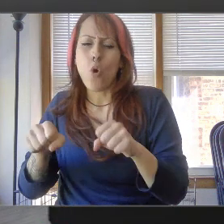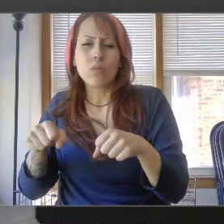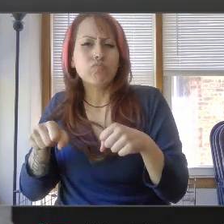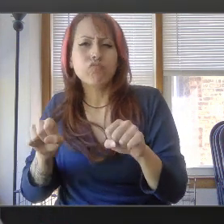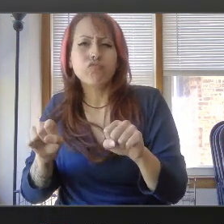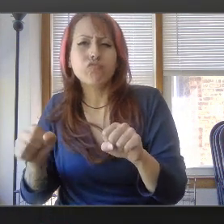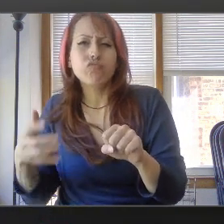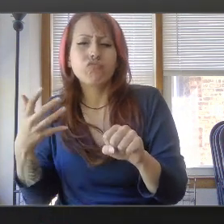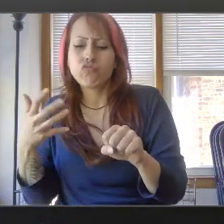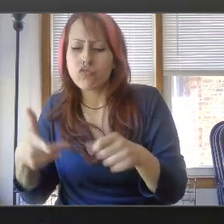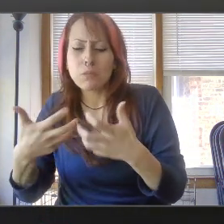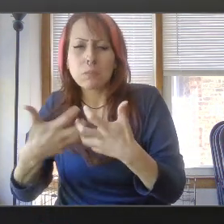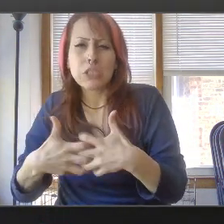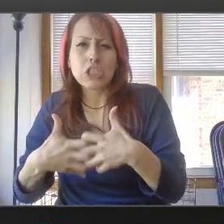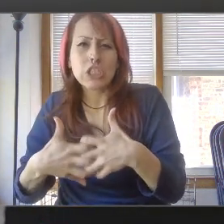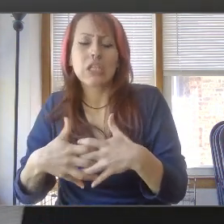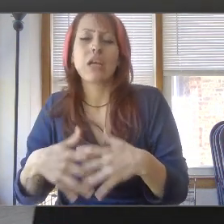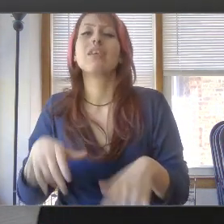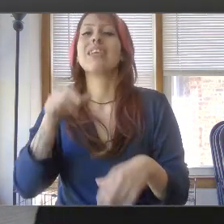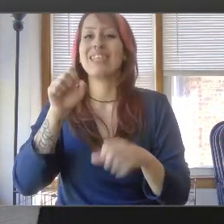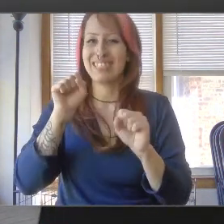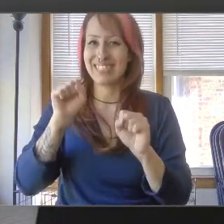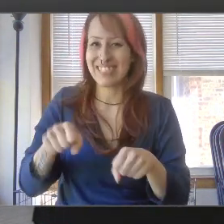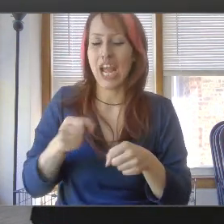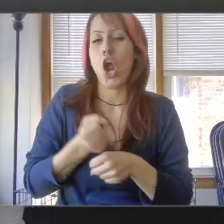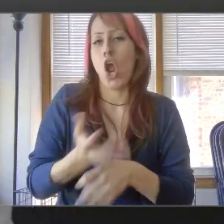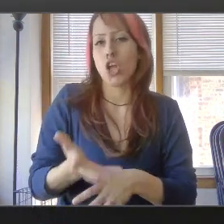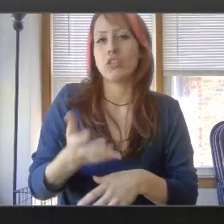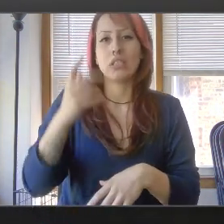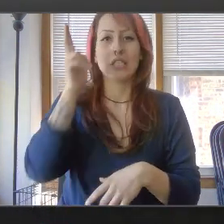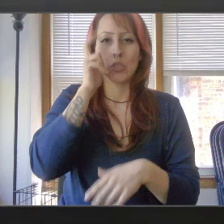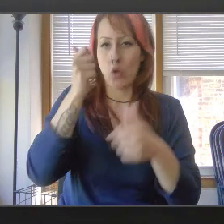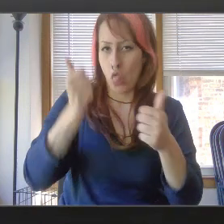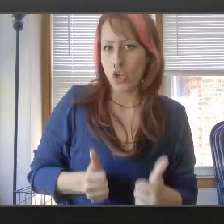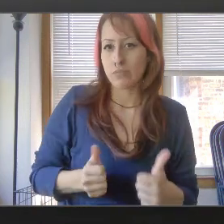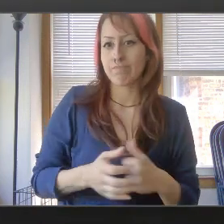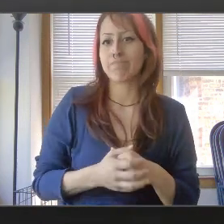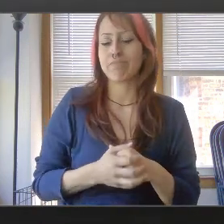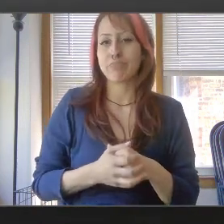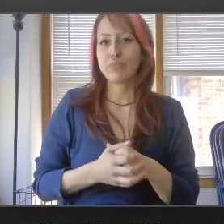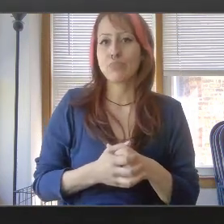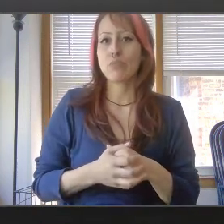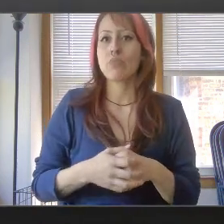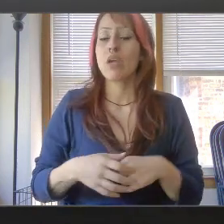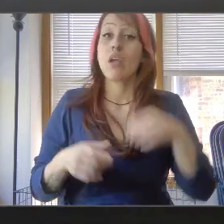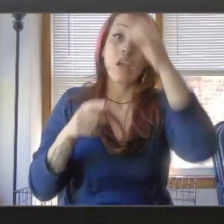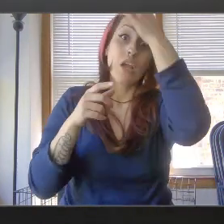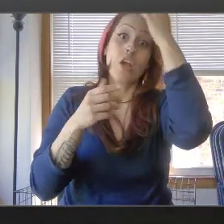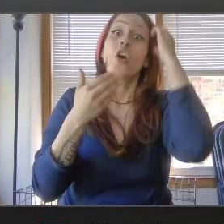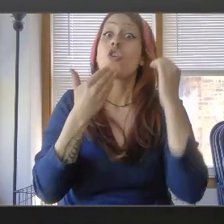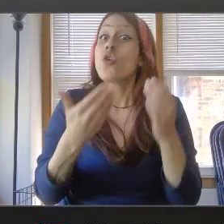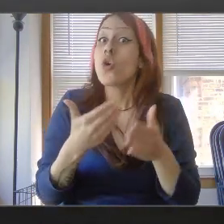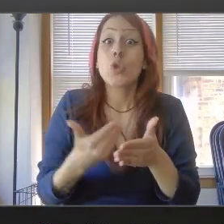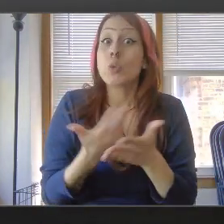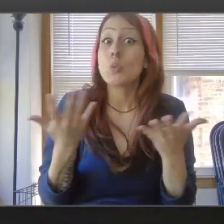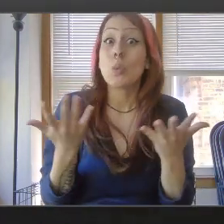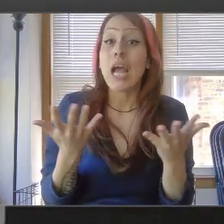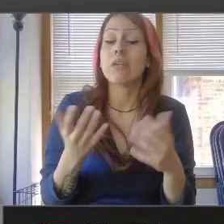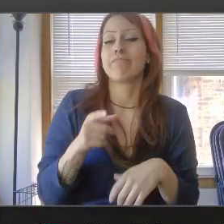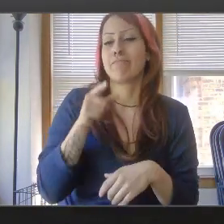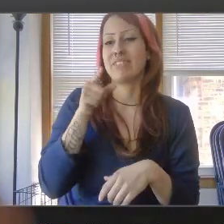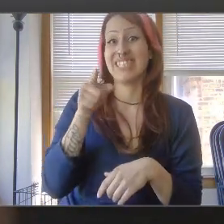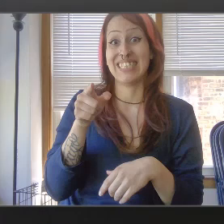sustain a sensorineural hearing loss. The good news is that this type of hearing loss is preventable. Just wear hearing